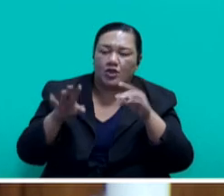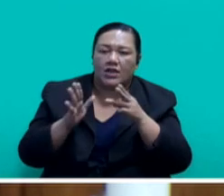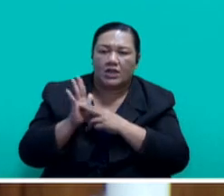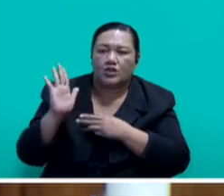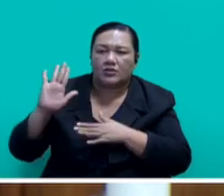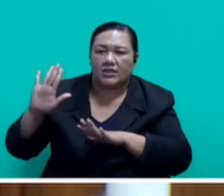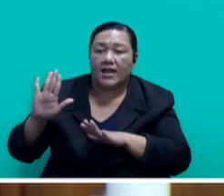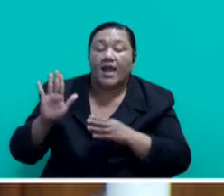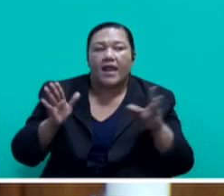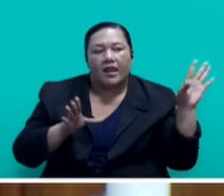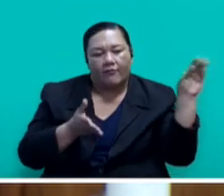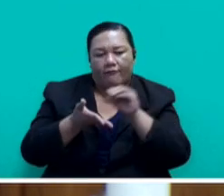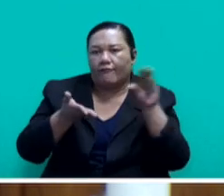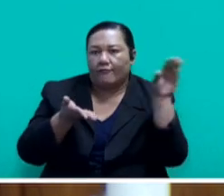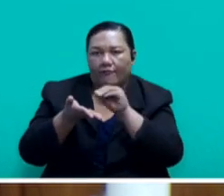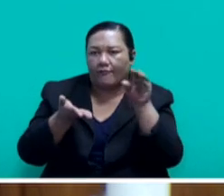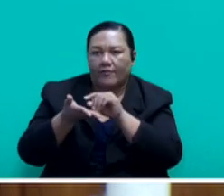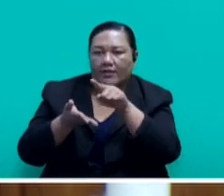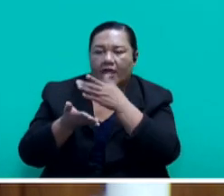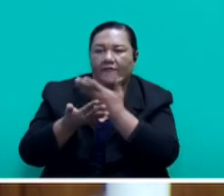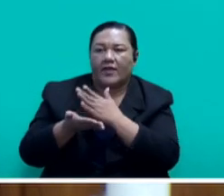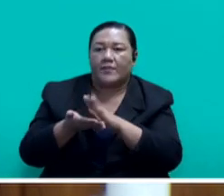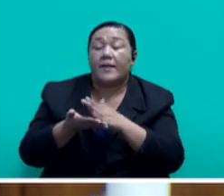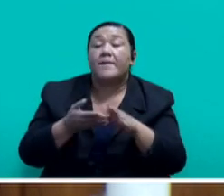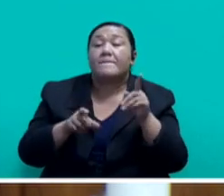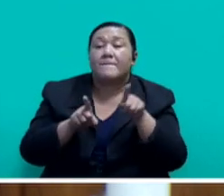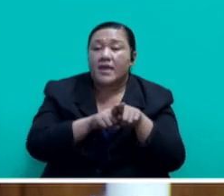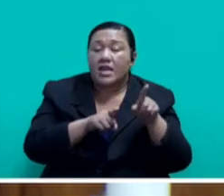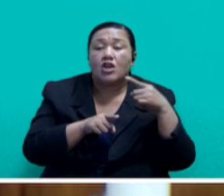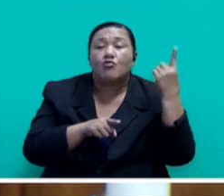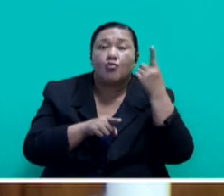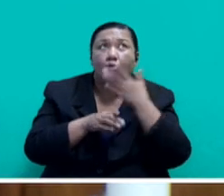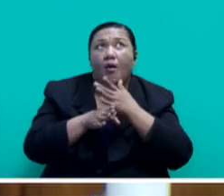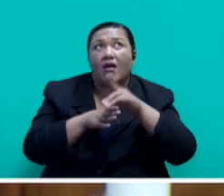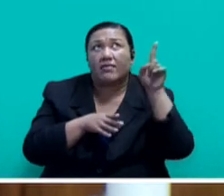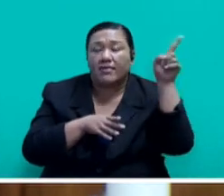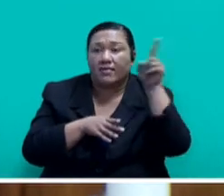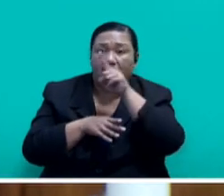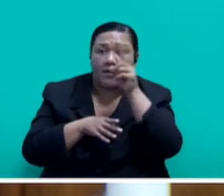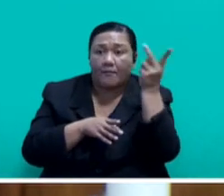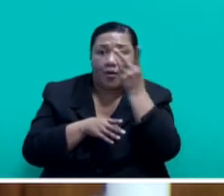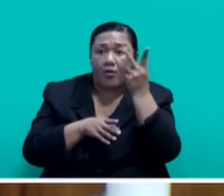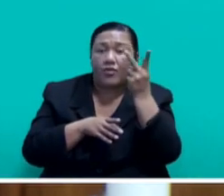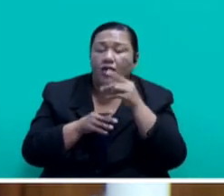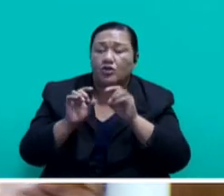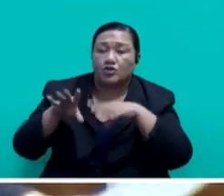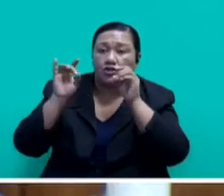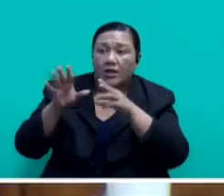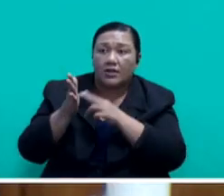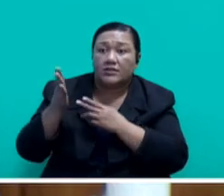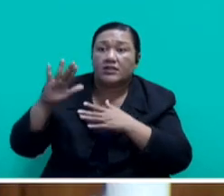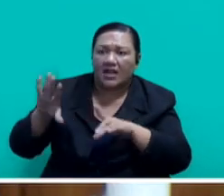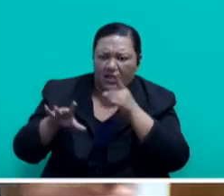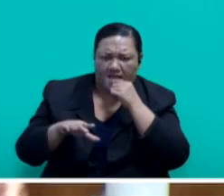our Fijian workers in New Zealand and Australia will have the opportunity to access services of the